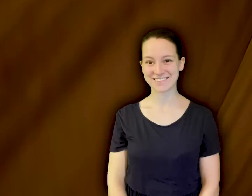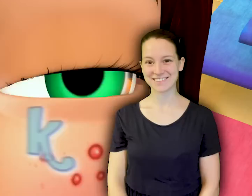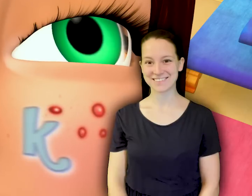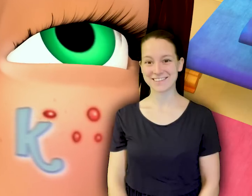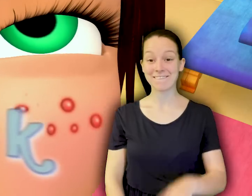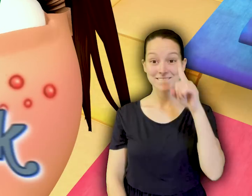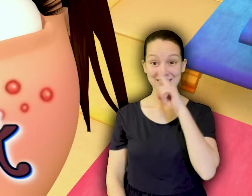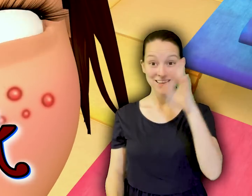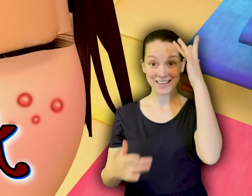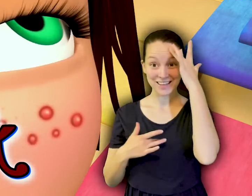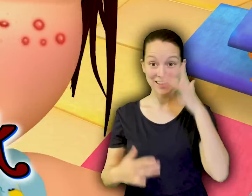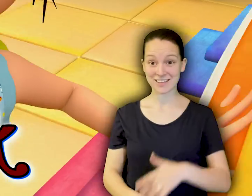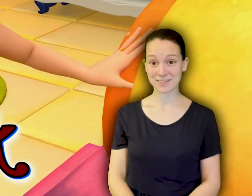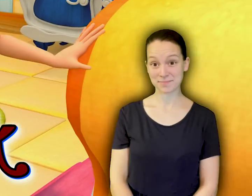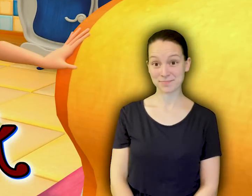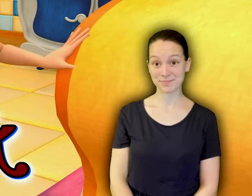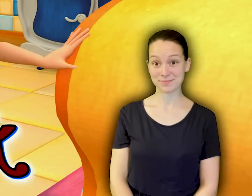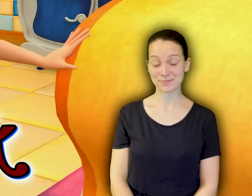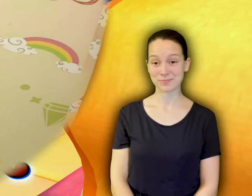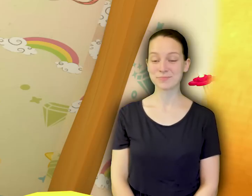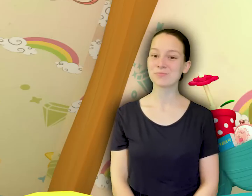yeah faking